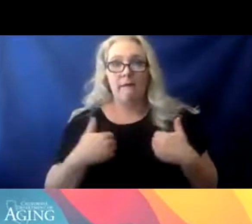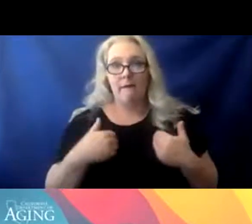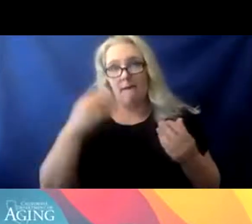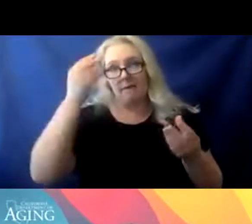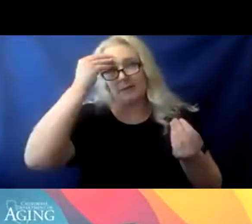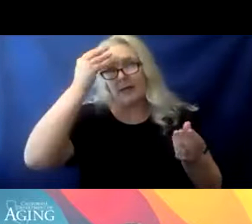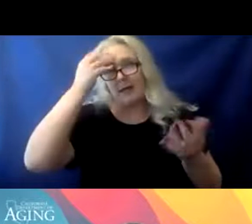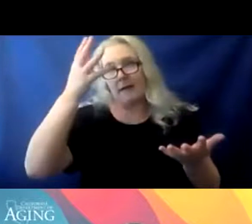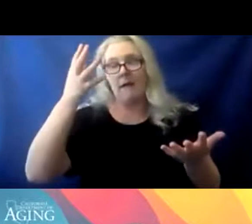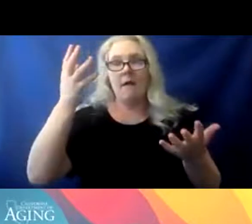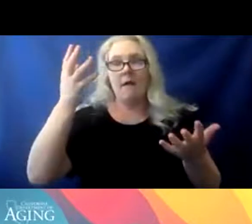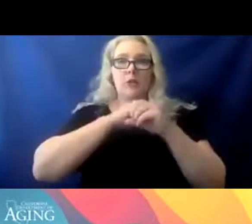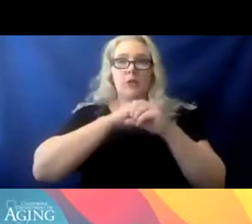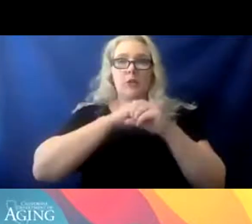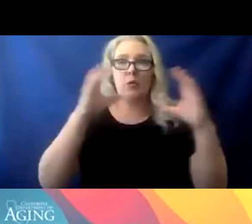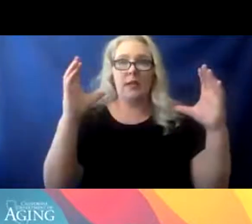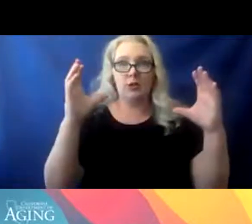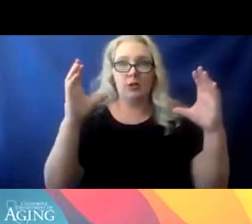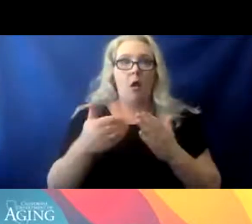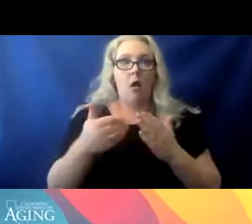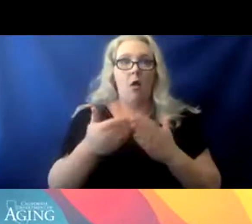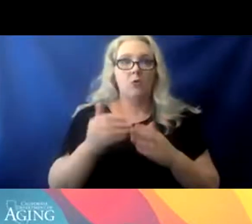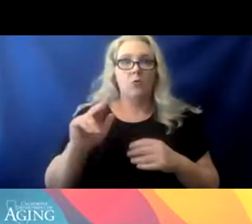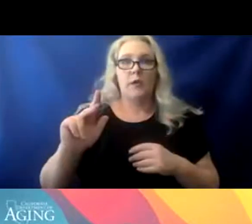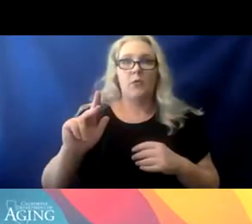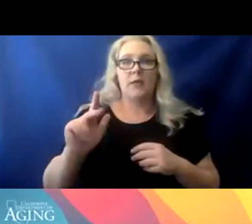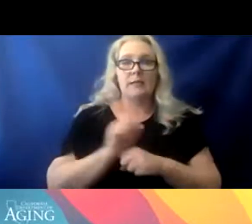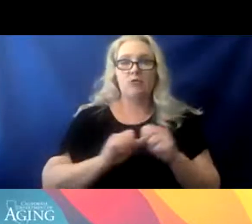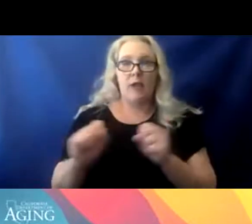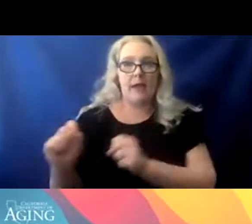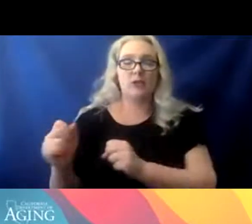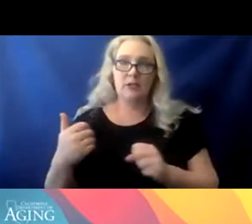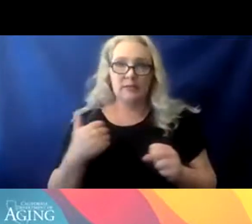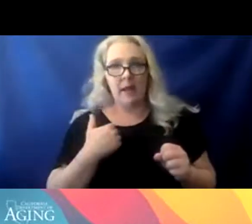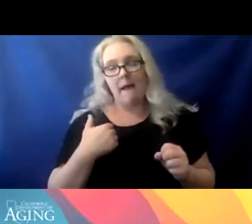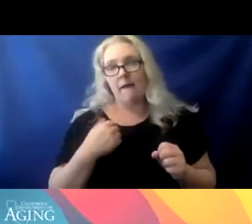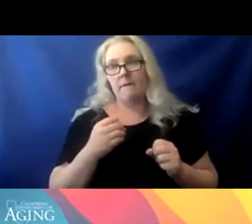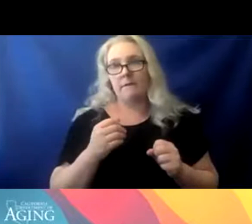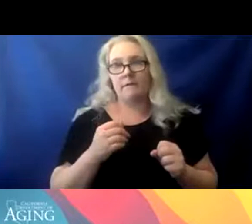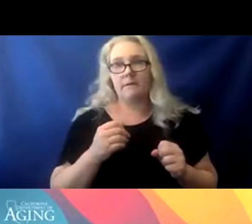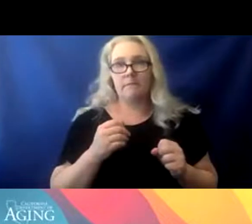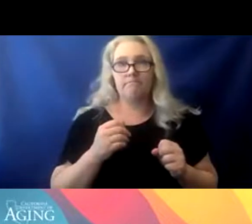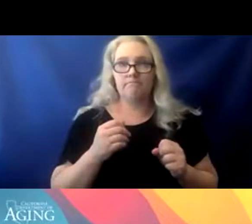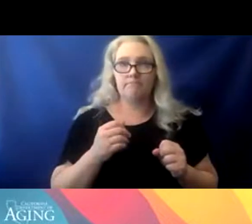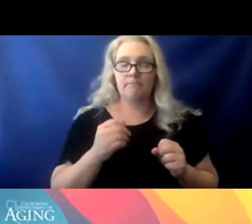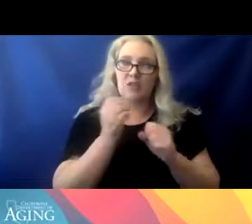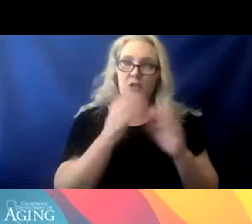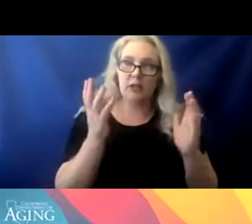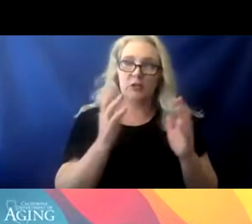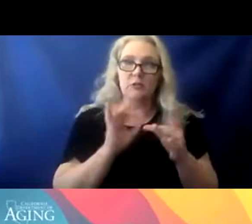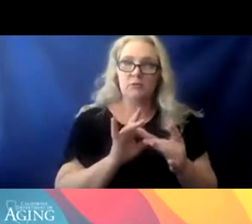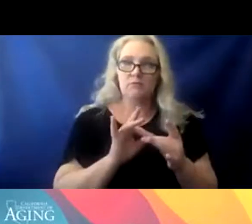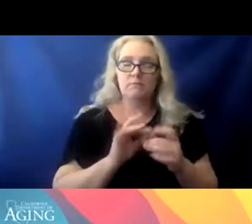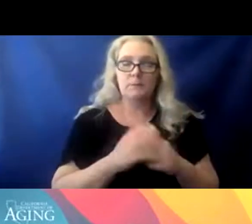each strategy. So all of 23 strategies have visualizations associated with them. In some places, we